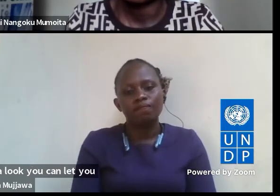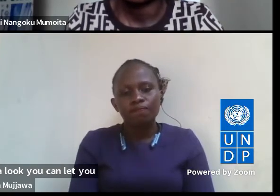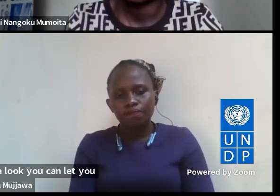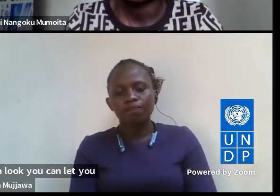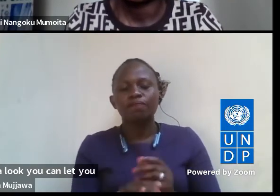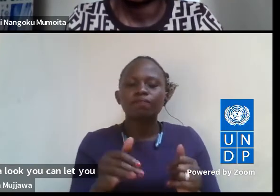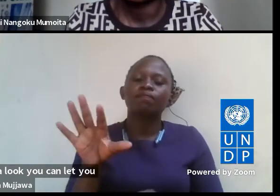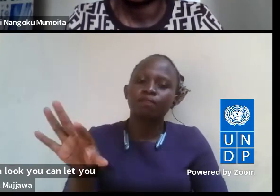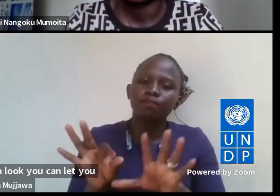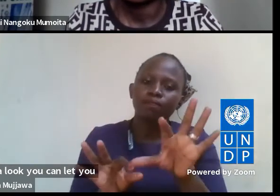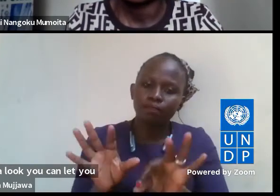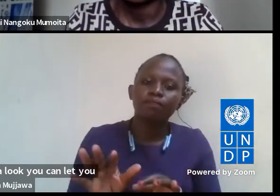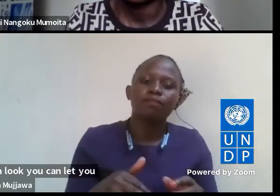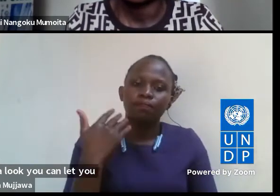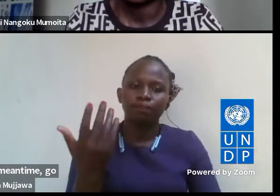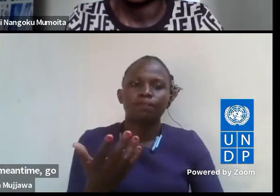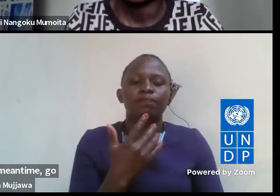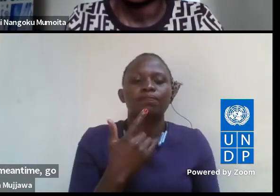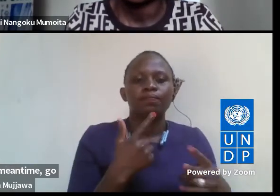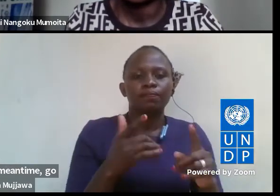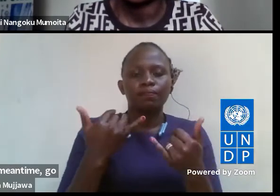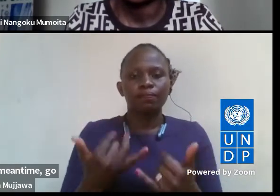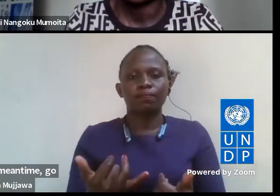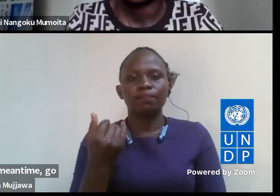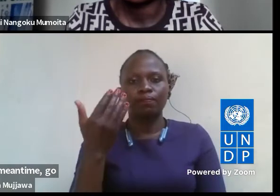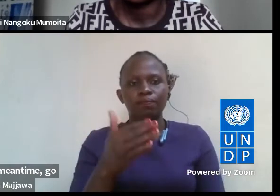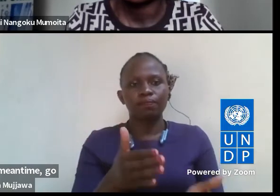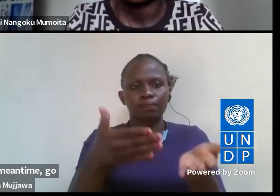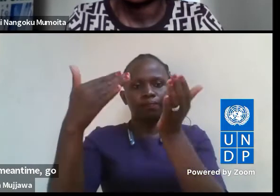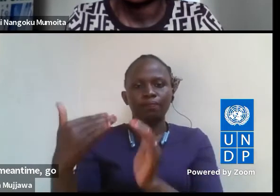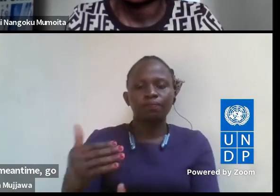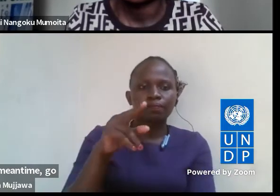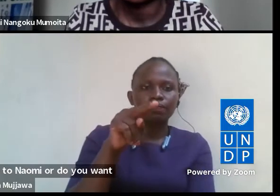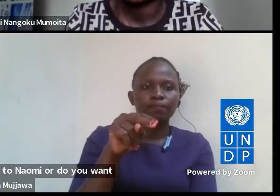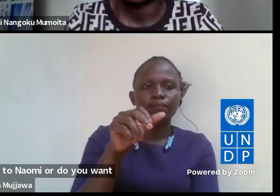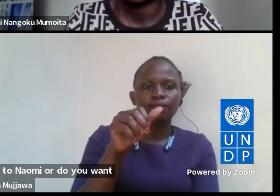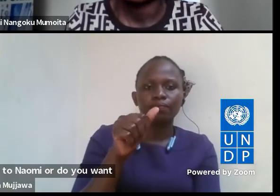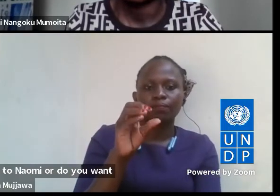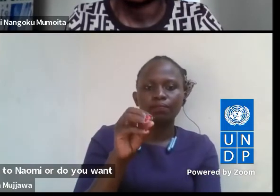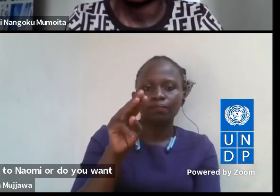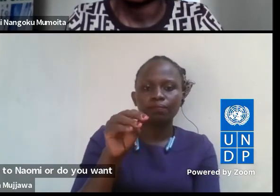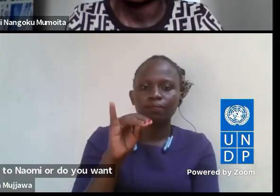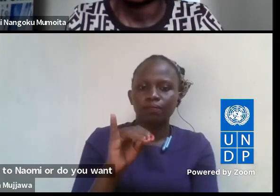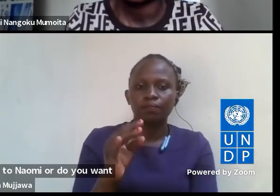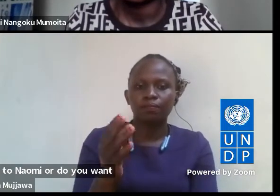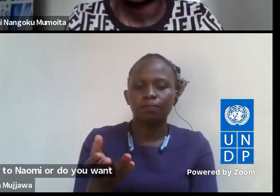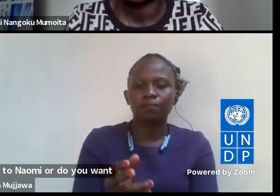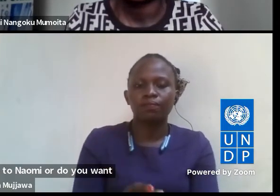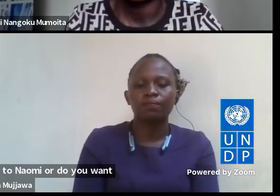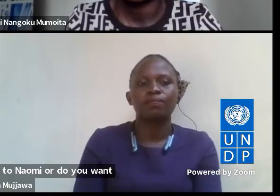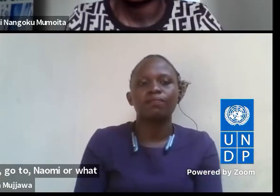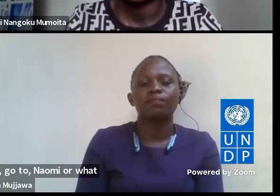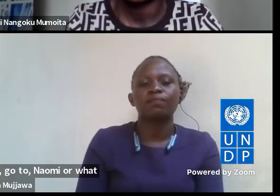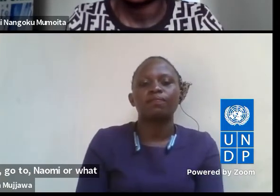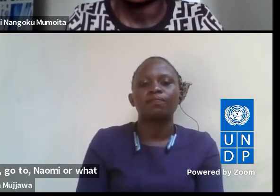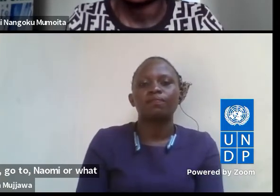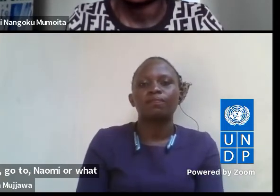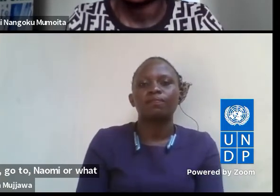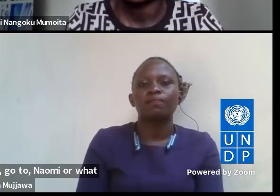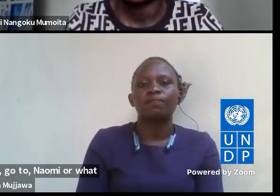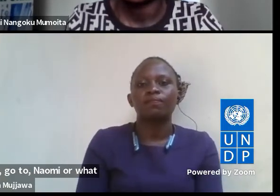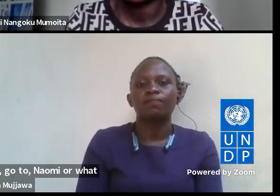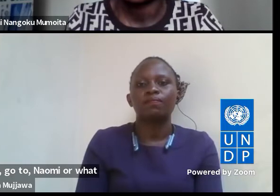meantime, go to Naomi. Or have you found them? Right, they're here. So you'll have, of course,